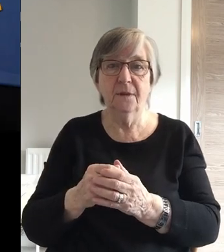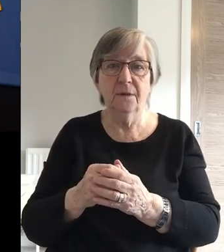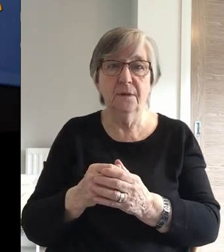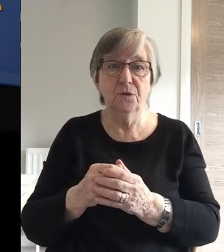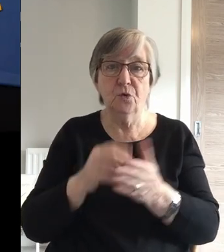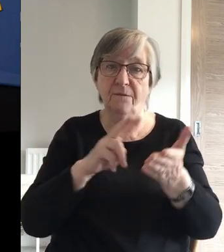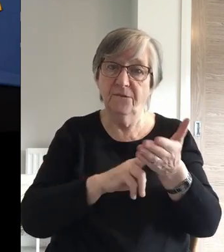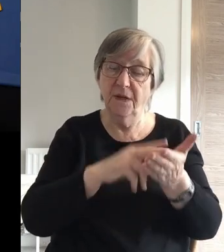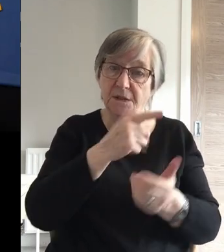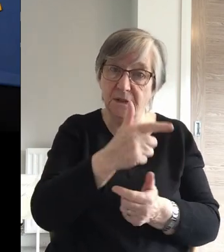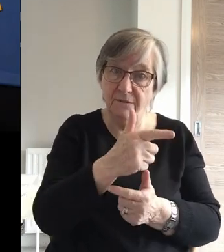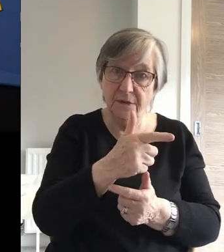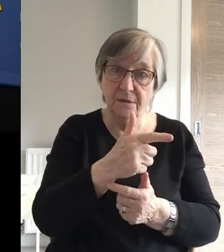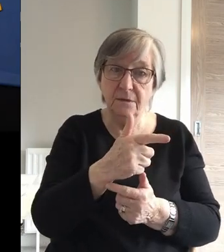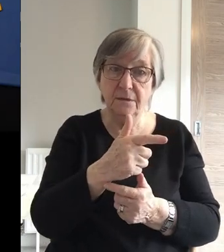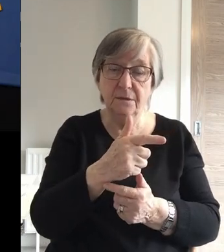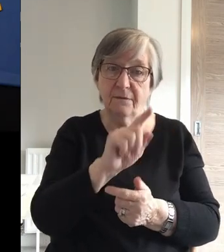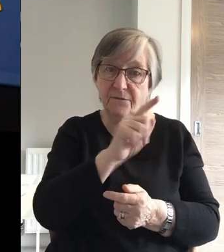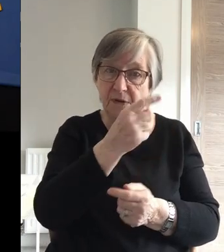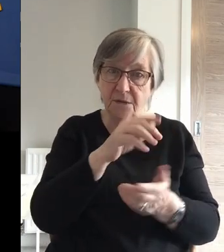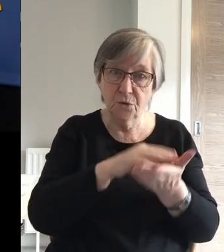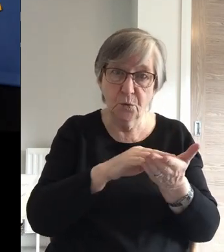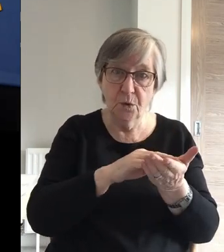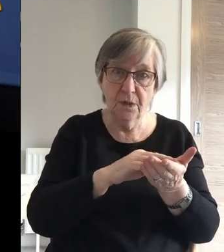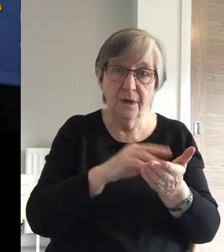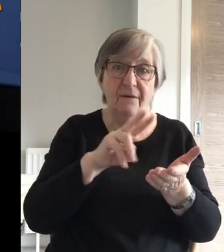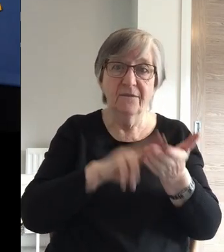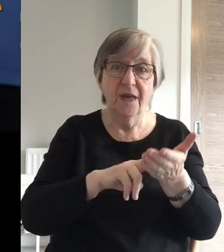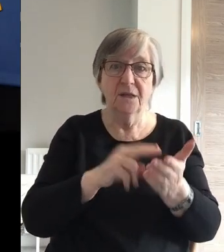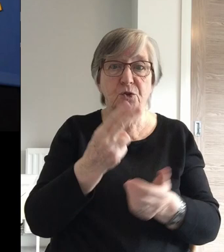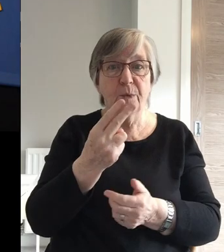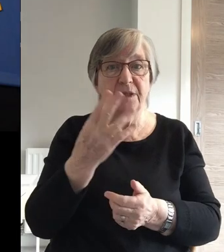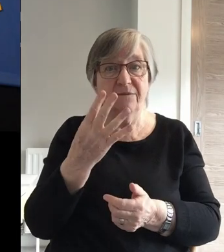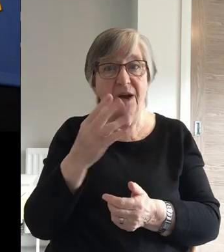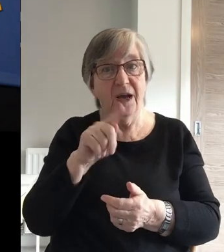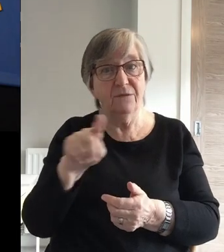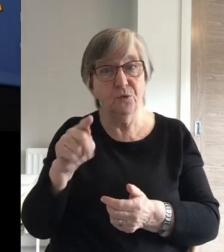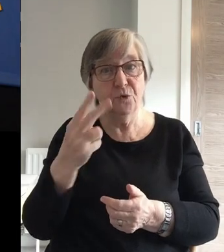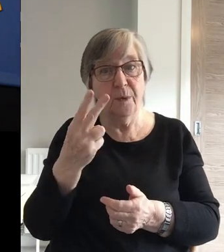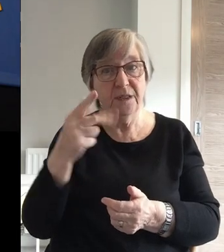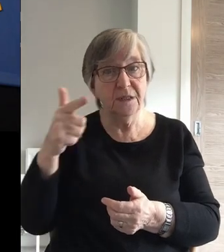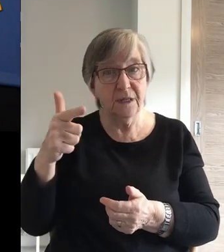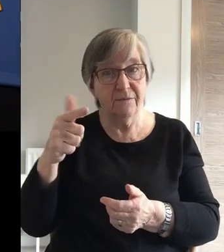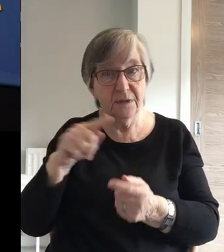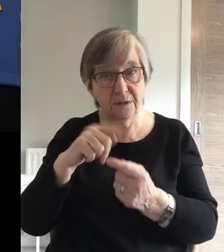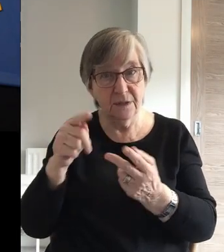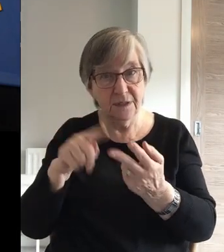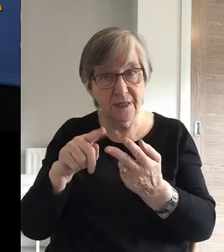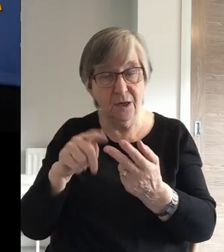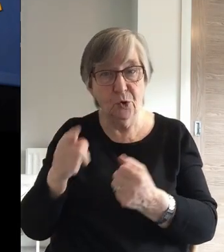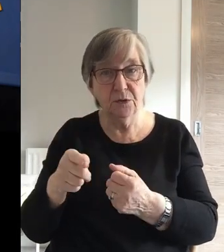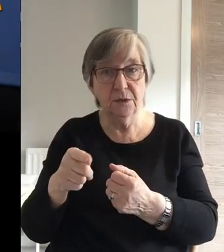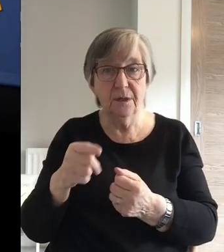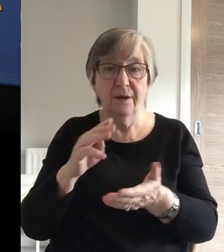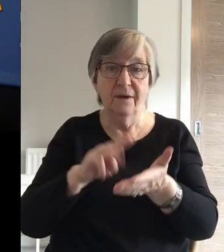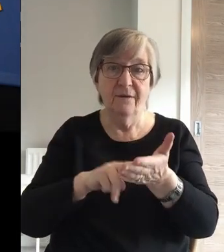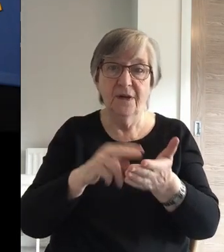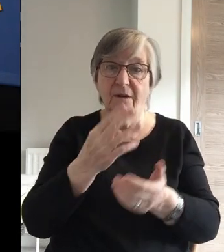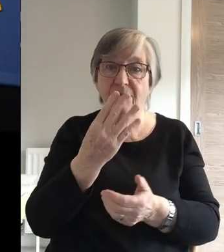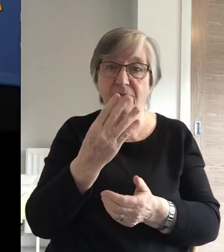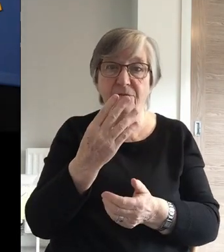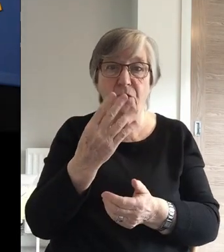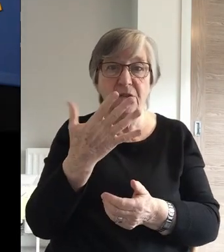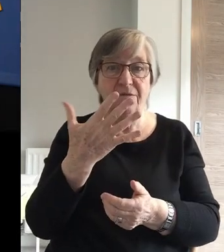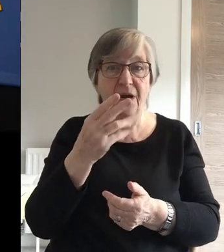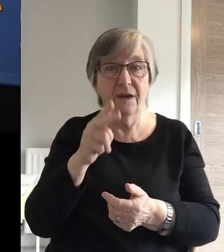So in verse 7 of the first story, in verses 25 to 27 of the second story, in verses 45